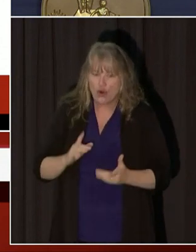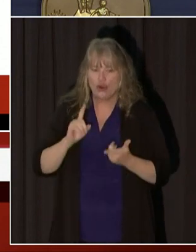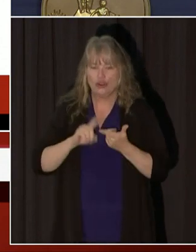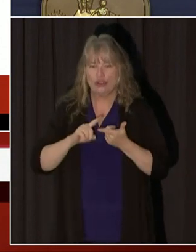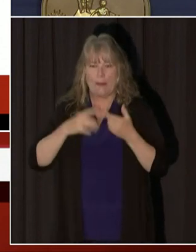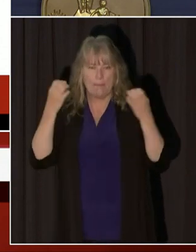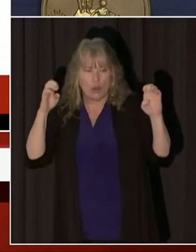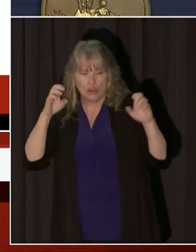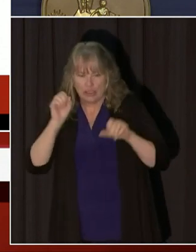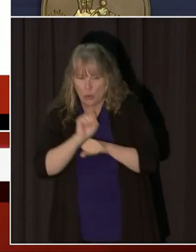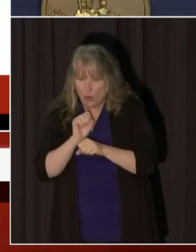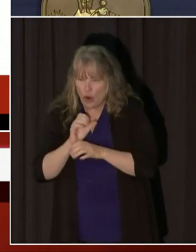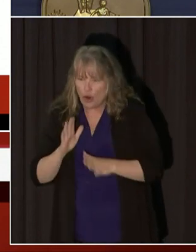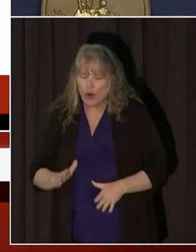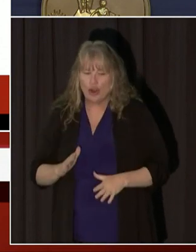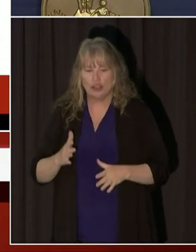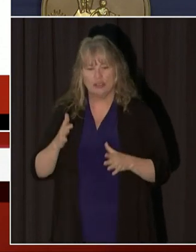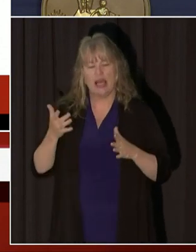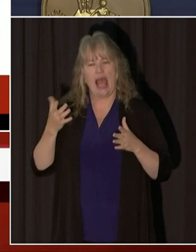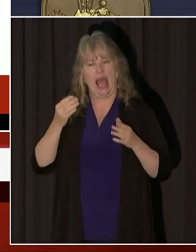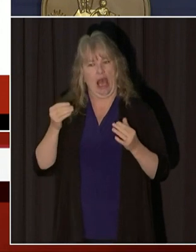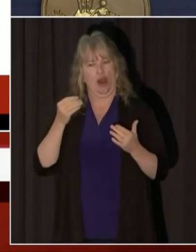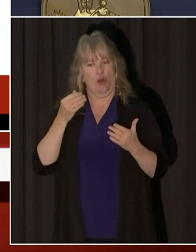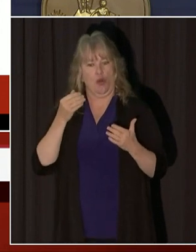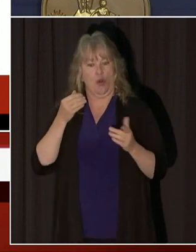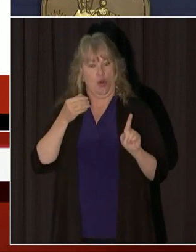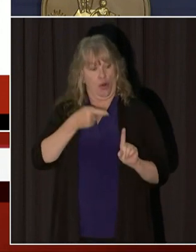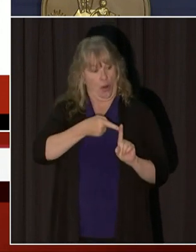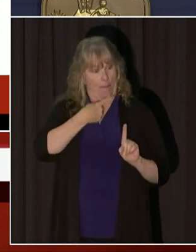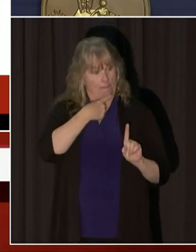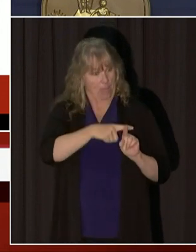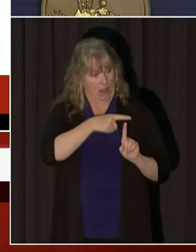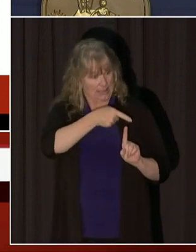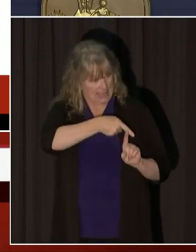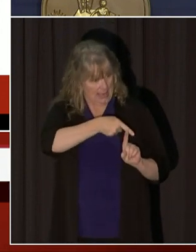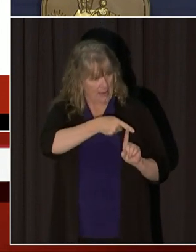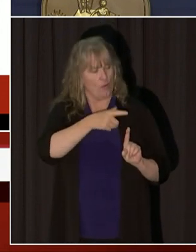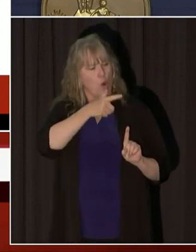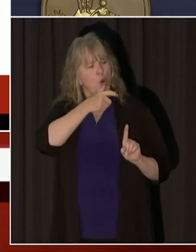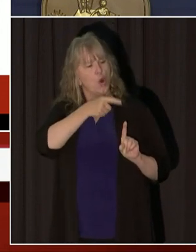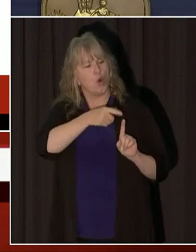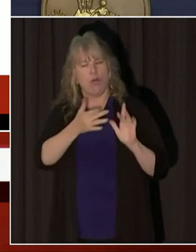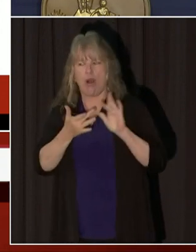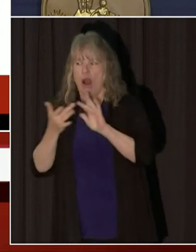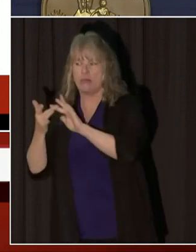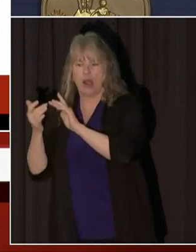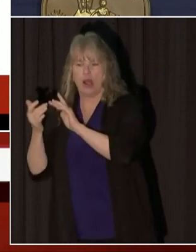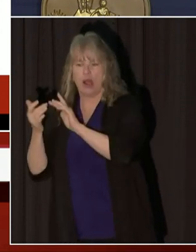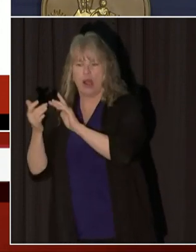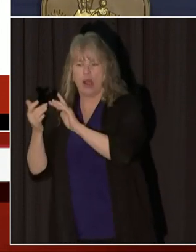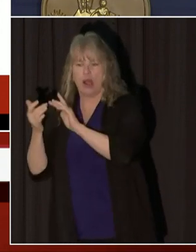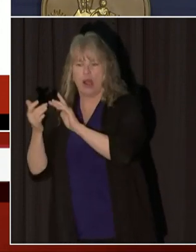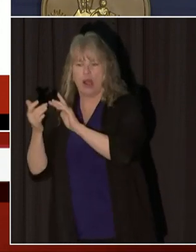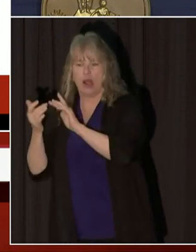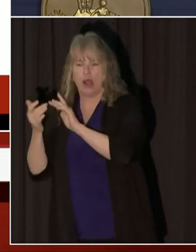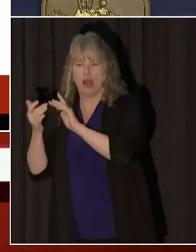new positives, and we have that ability now. We still, however, don't think we're